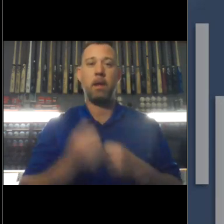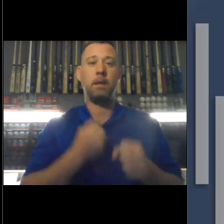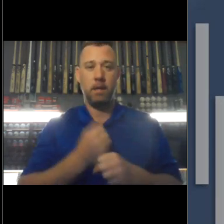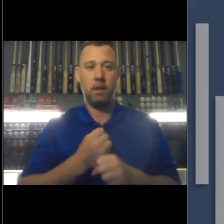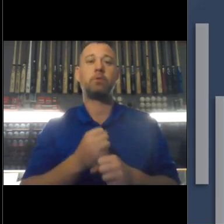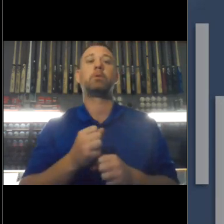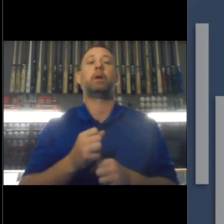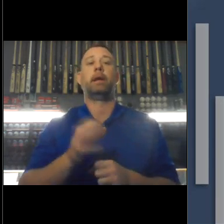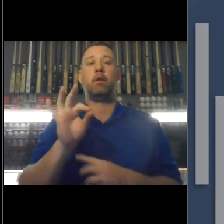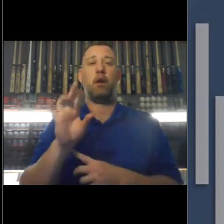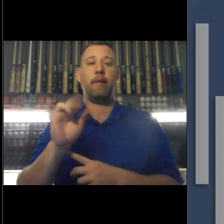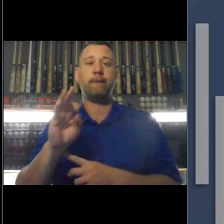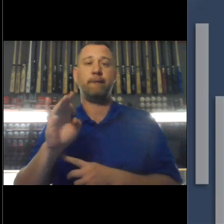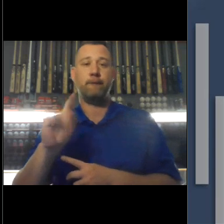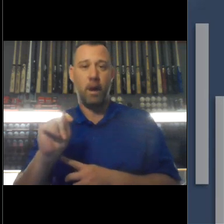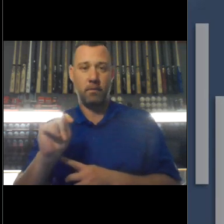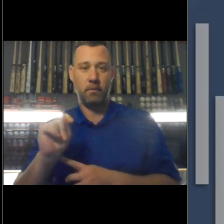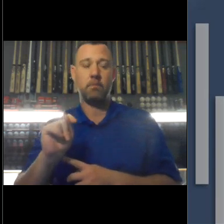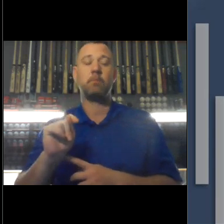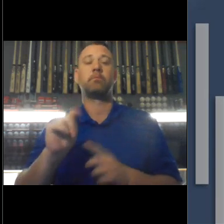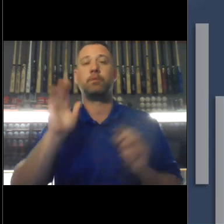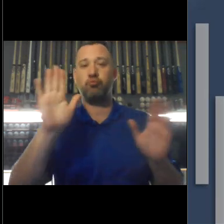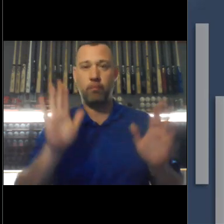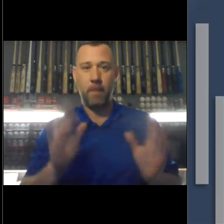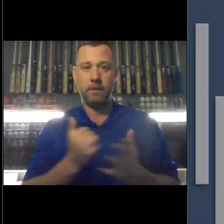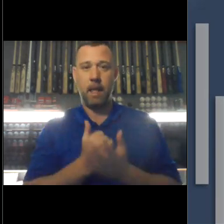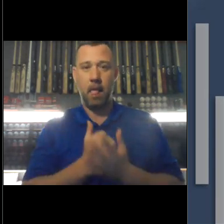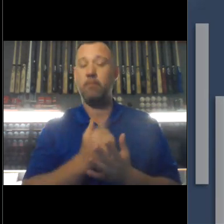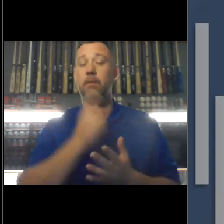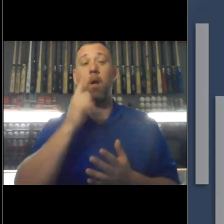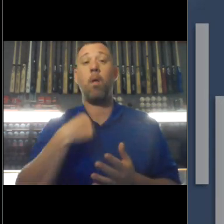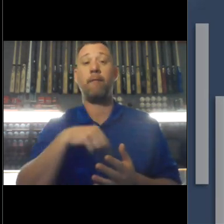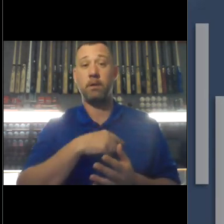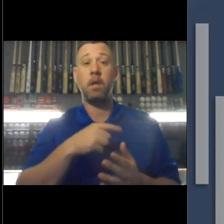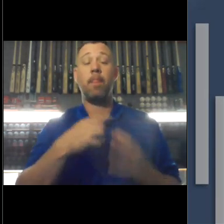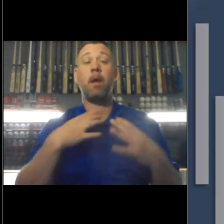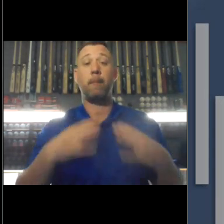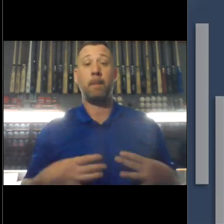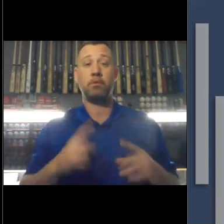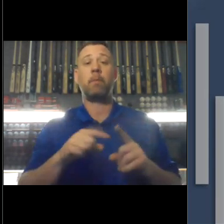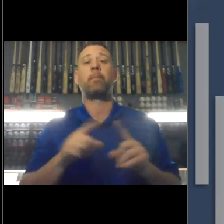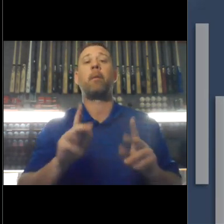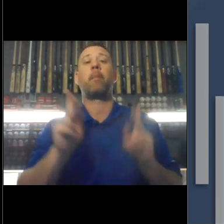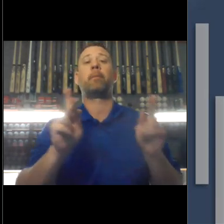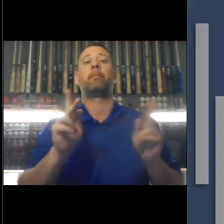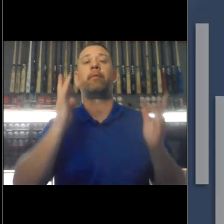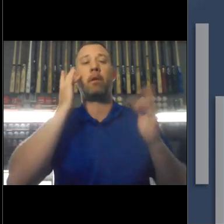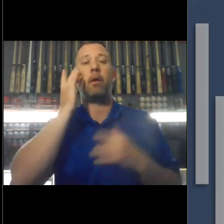freight and goods movement, has been a tremendous help, not just for us at the commission, but for the people of California.